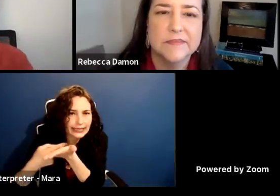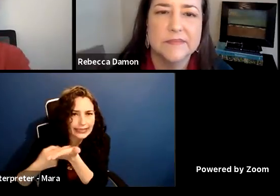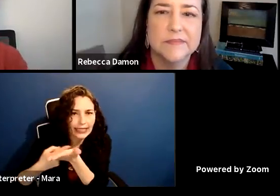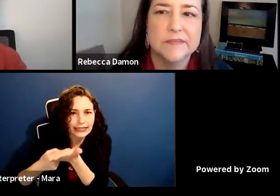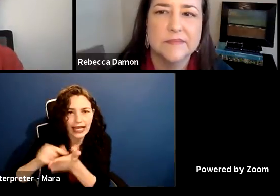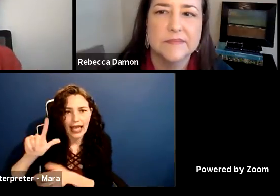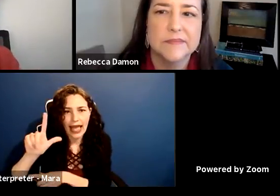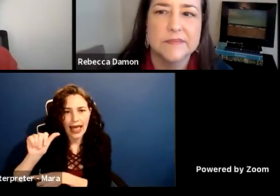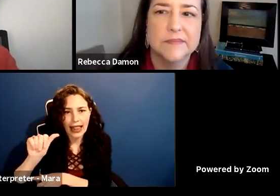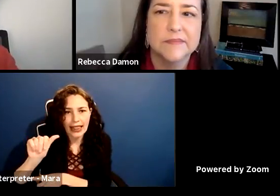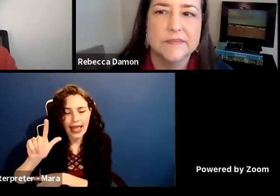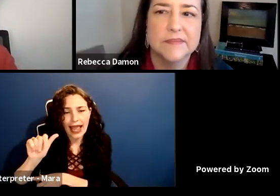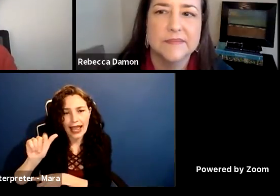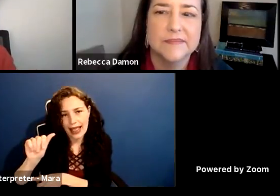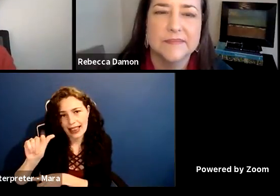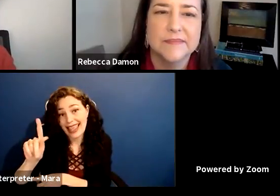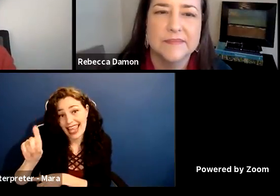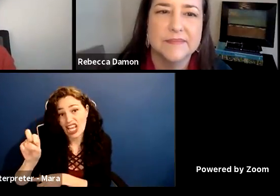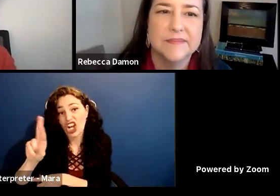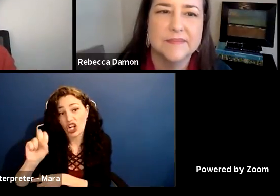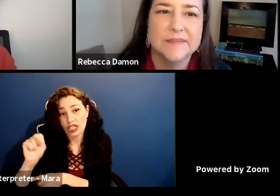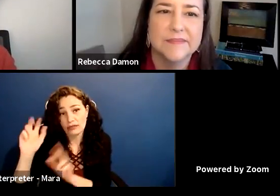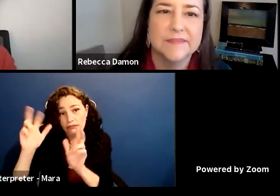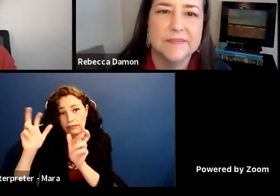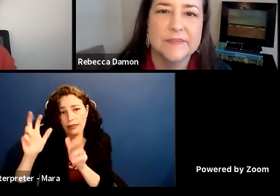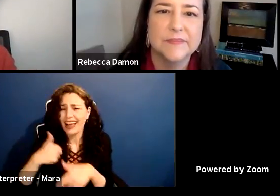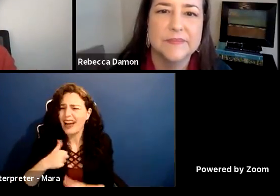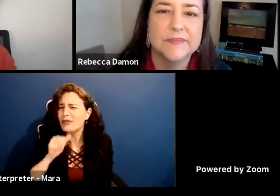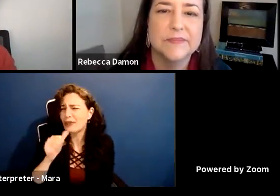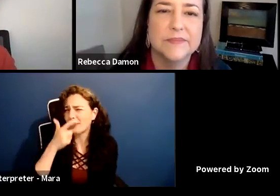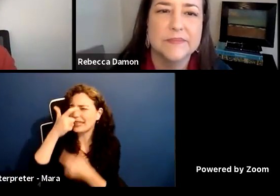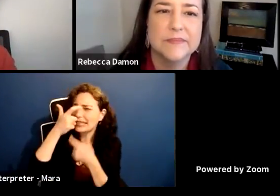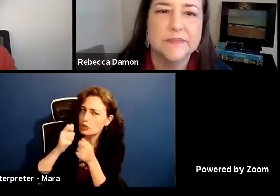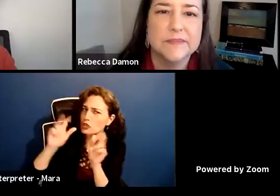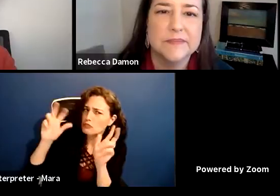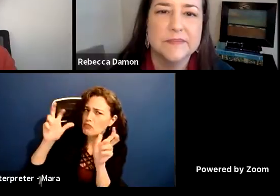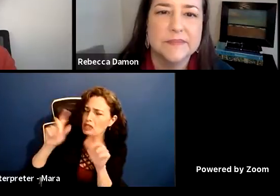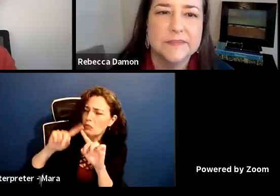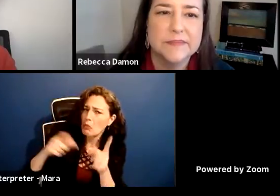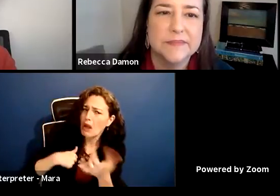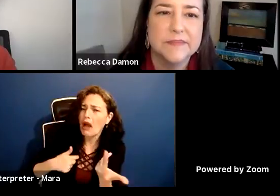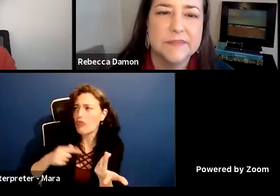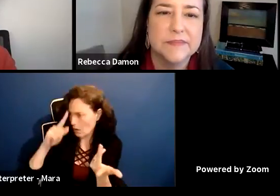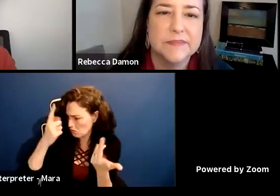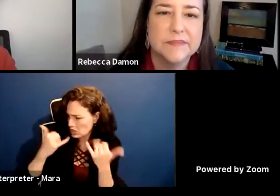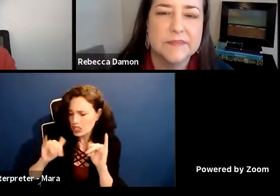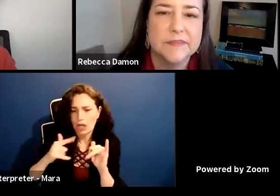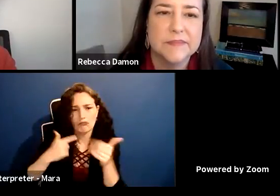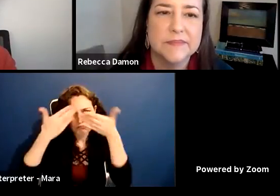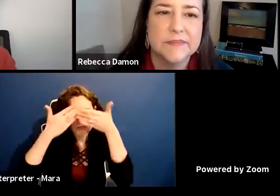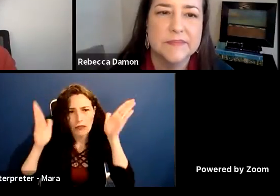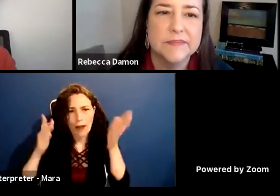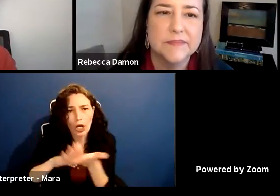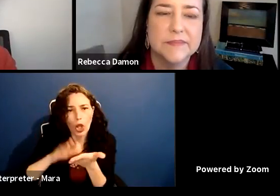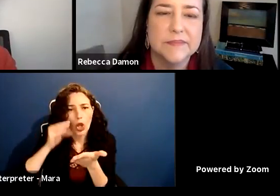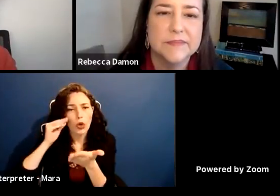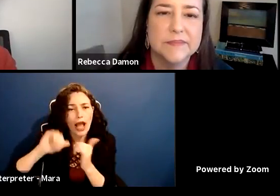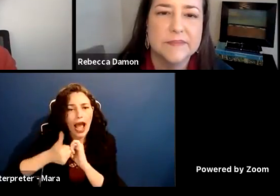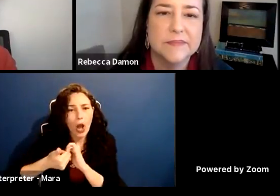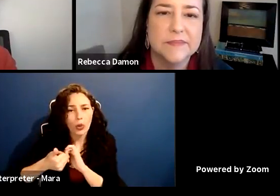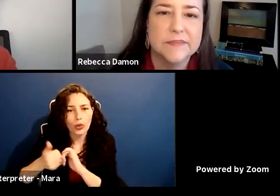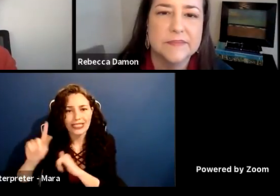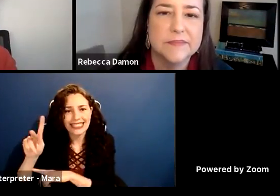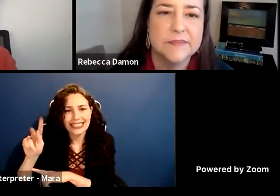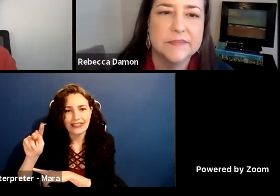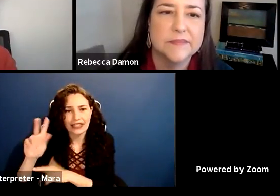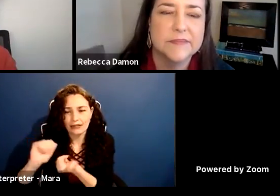covering basketball, I knew that I could learn how a TV network like that operates. You know, how do producers